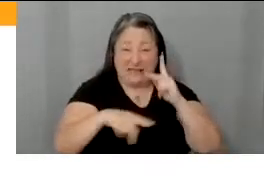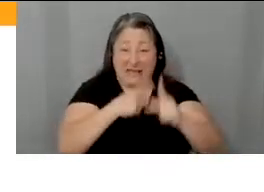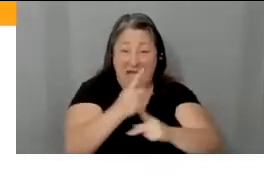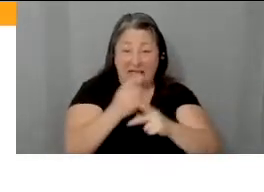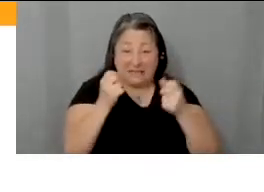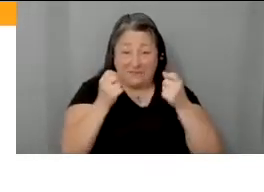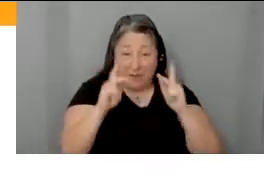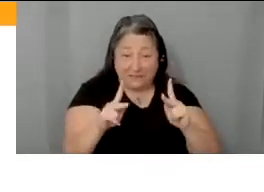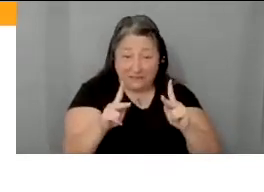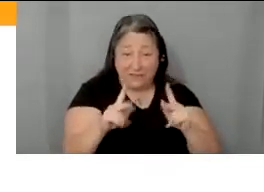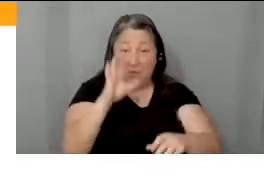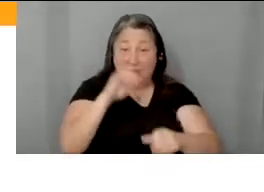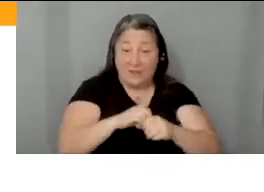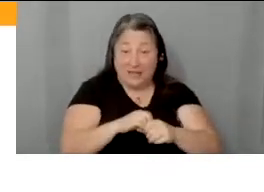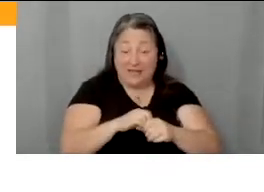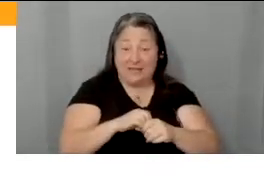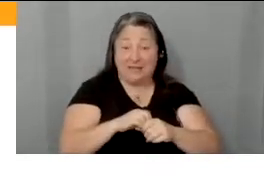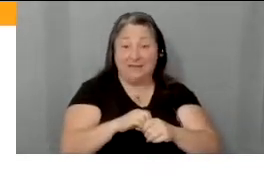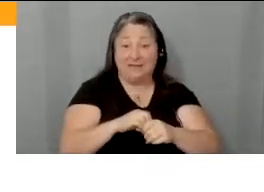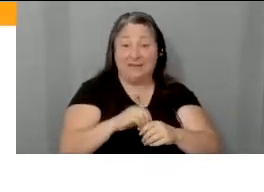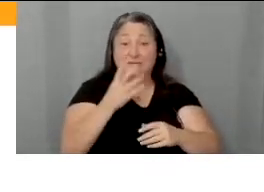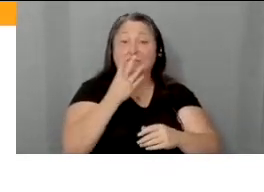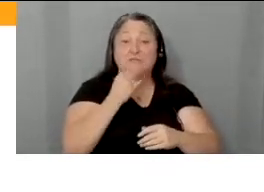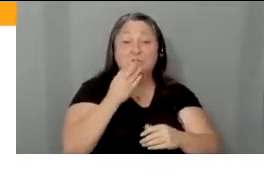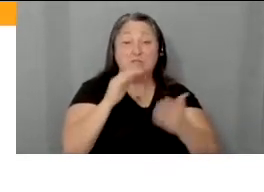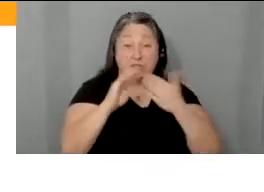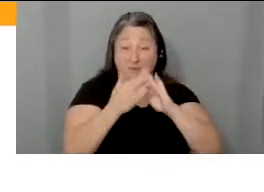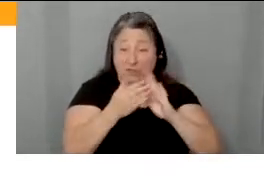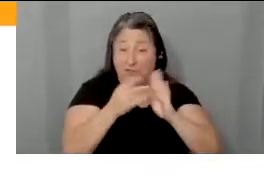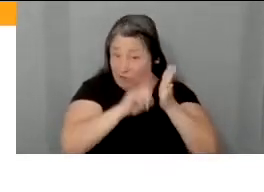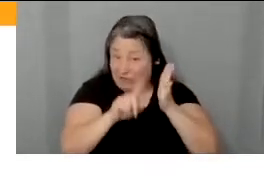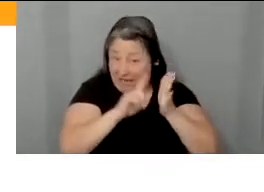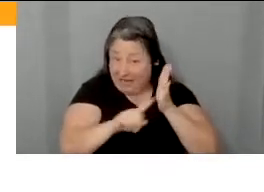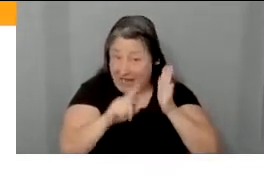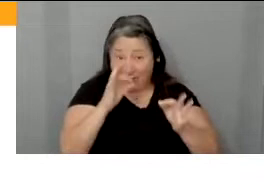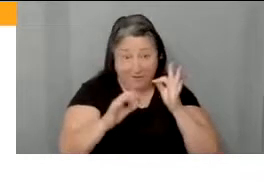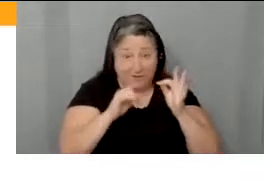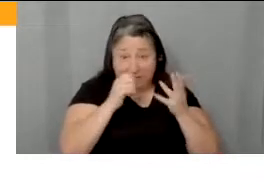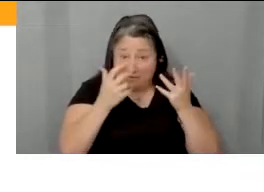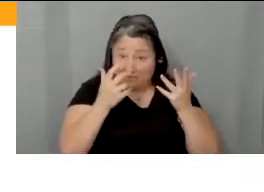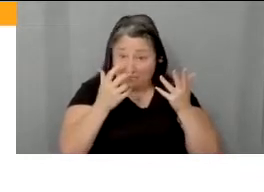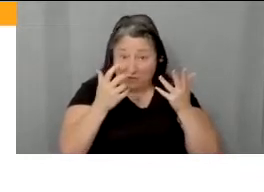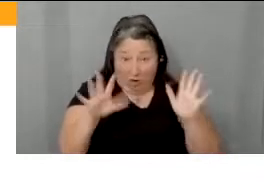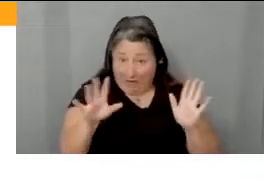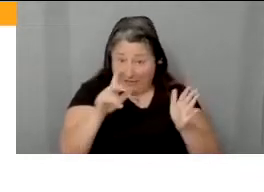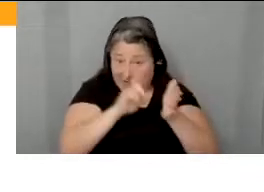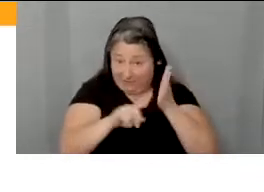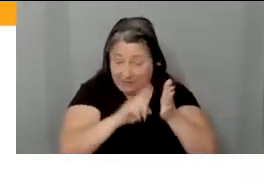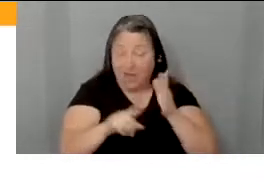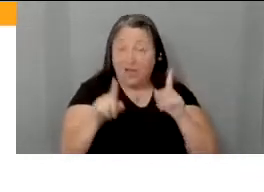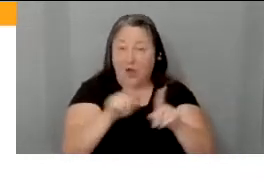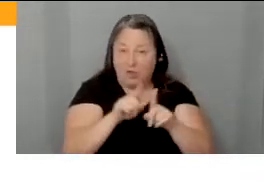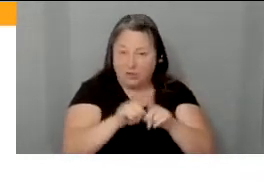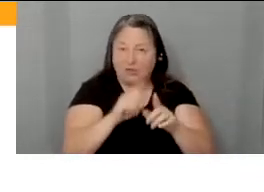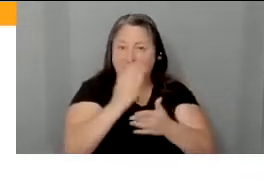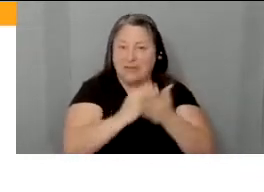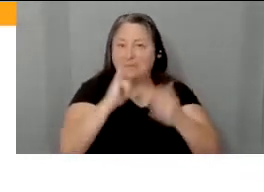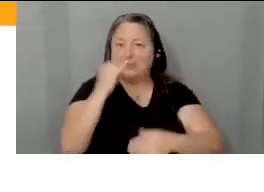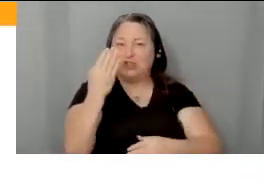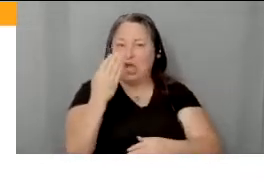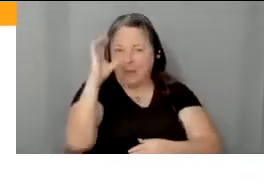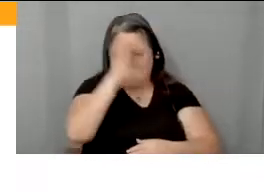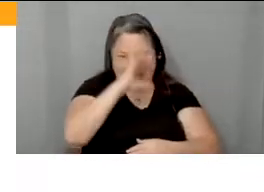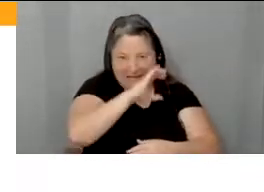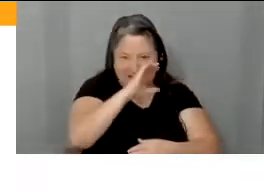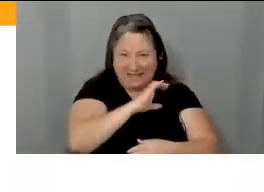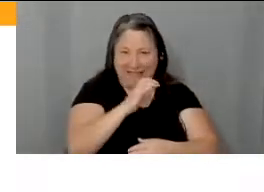and across the Jewish community. So definitely check that out if you haven't already. And there are also some job seeking resources there too that can